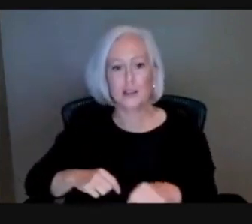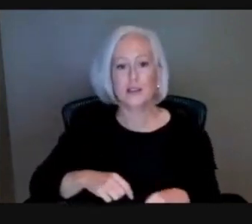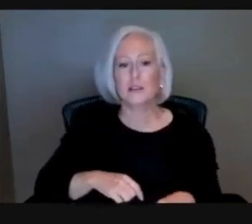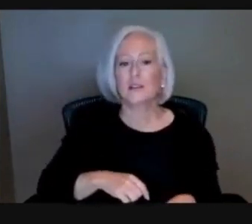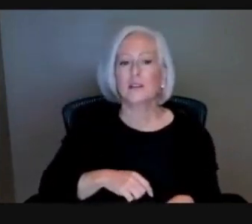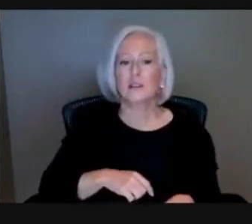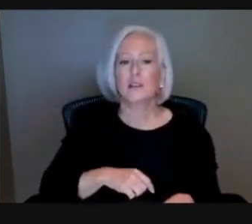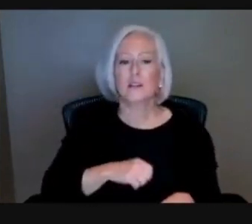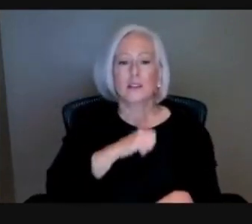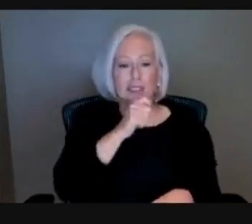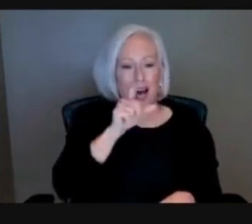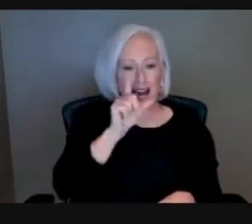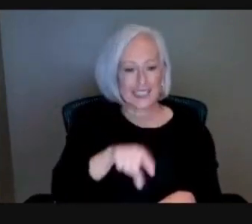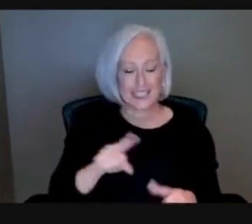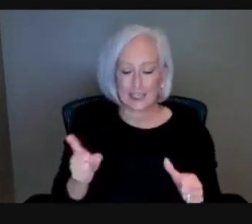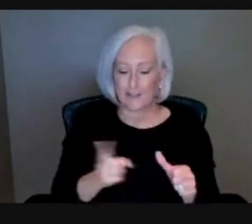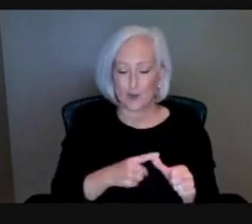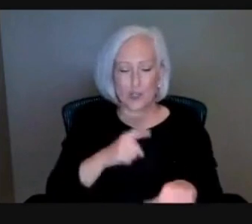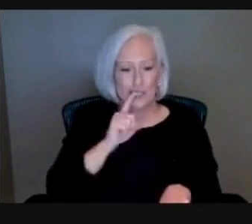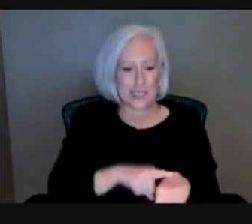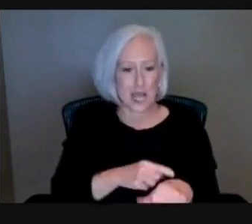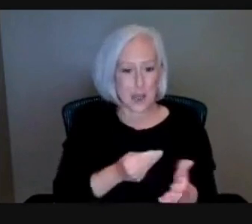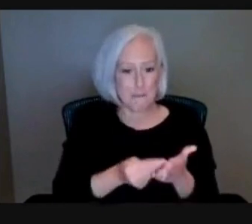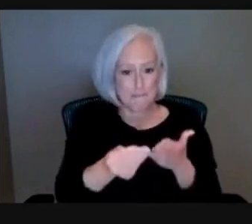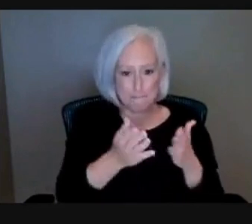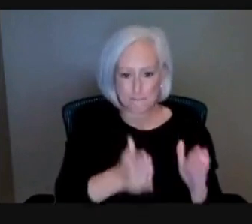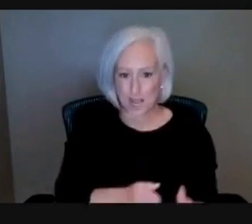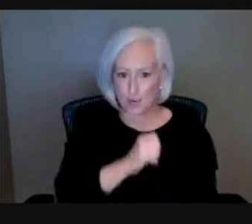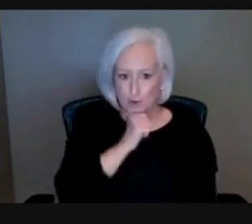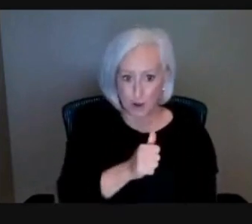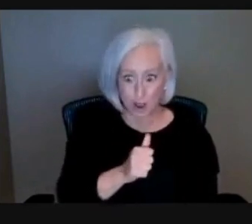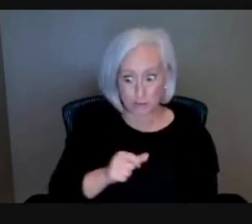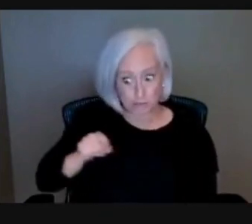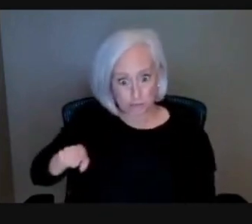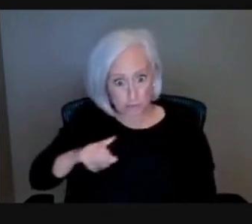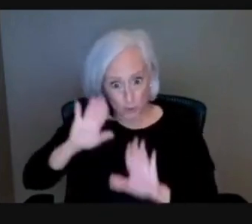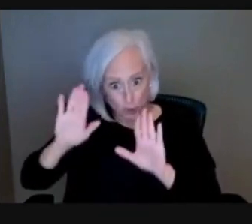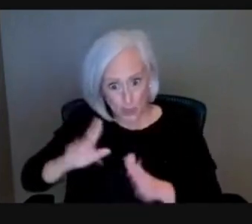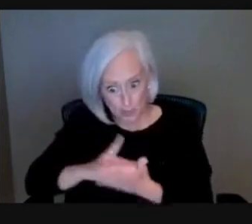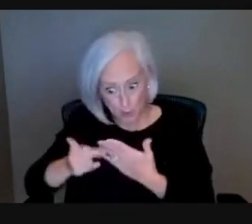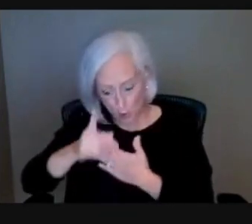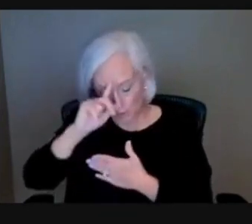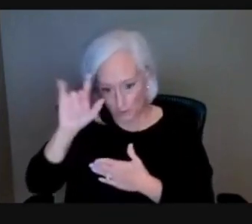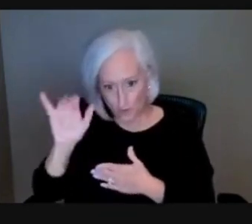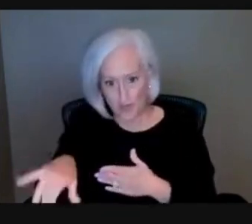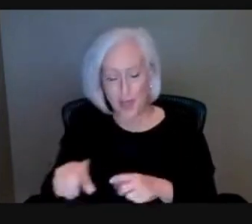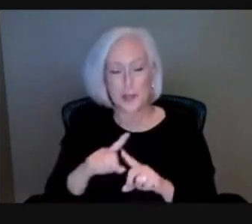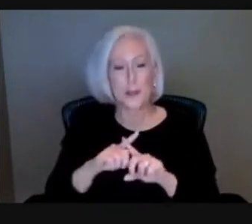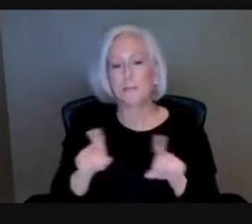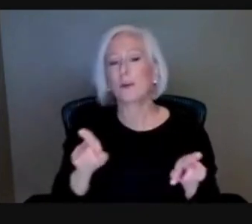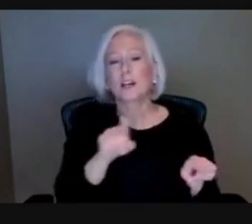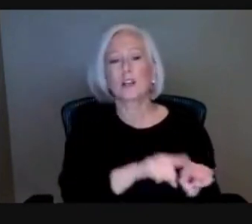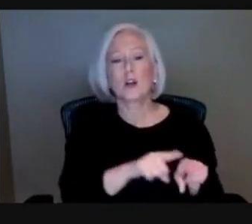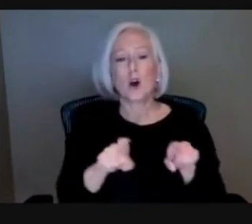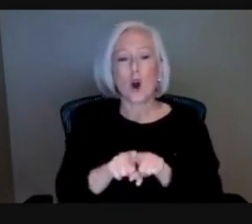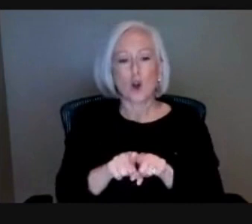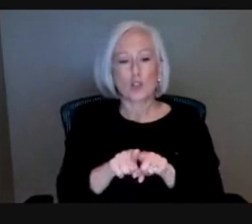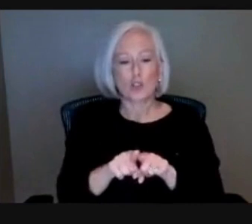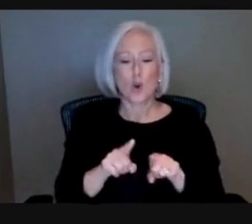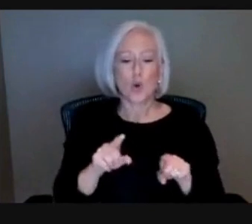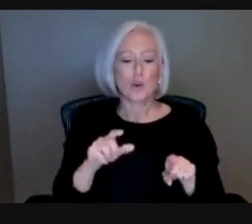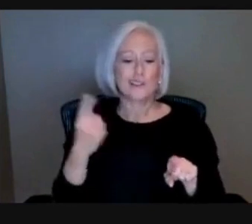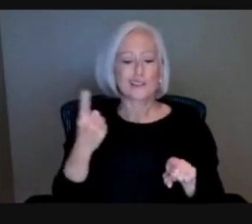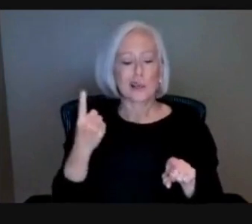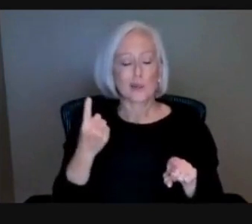not have to be a first-time homebuyer. Although it is great for first-time homebuyers, it's also great for what we call a move-up buyer